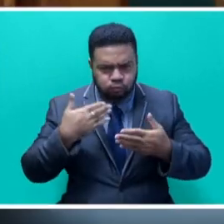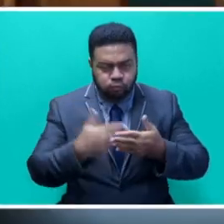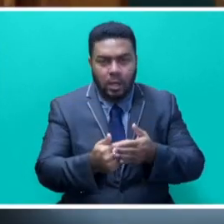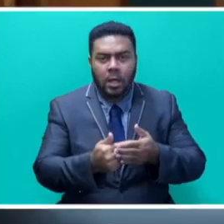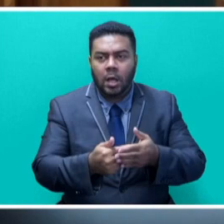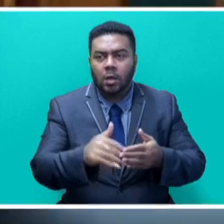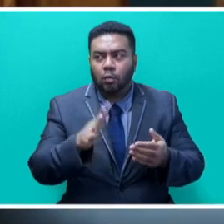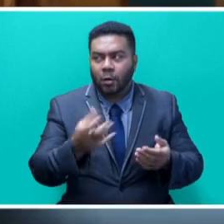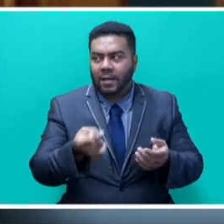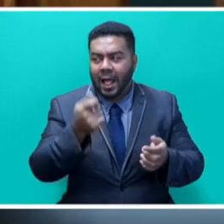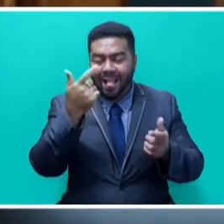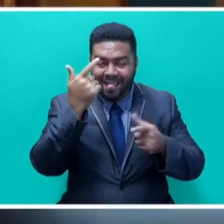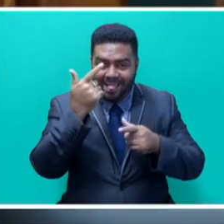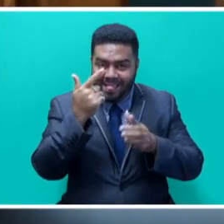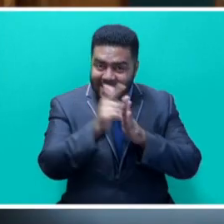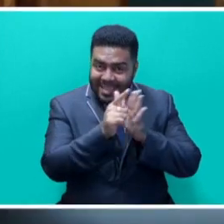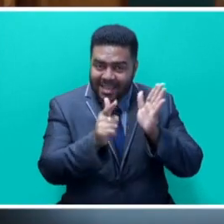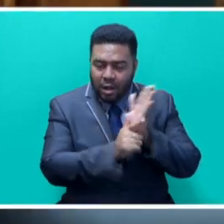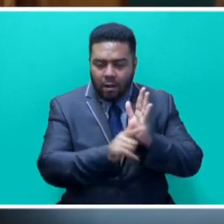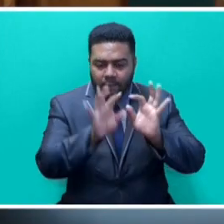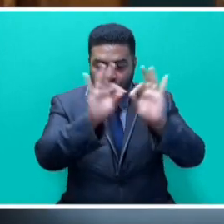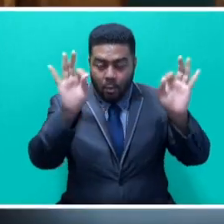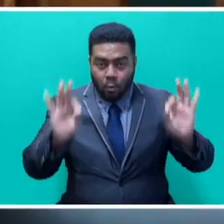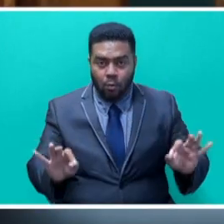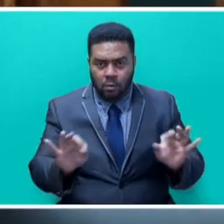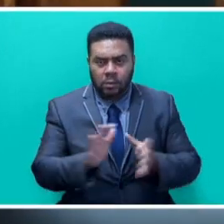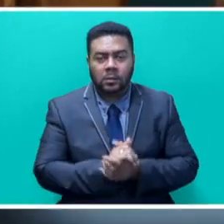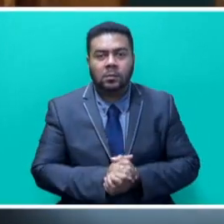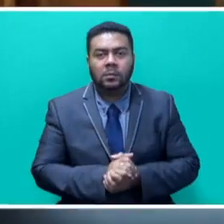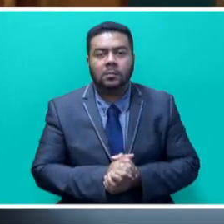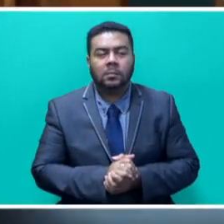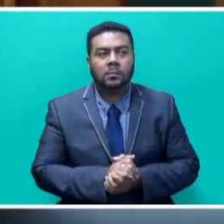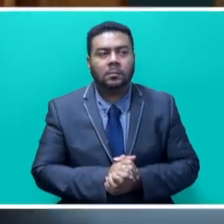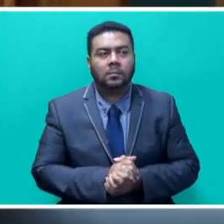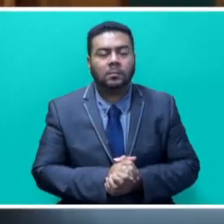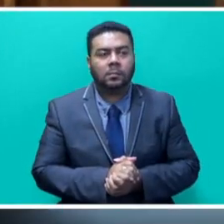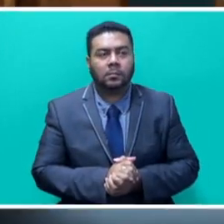and administrative framework that is efficient and transparent.